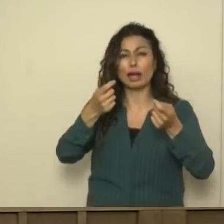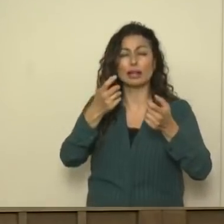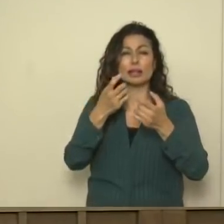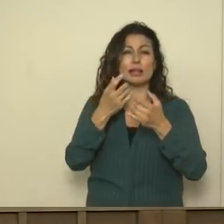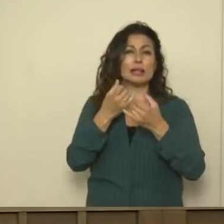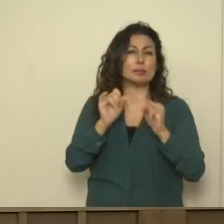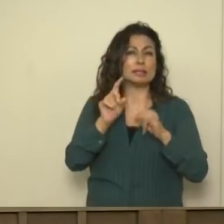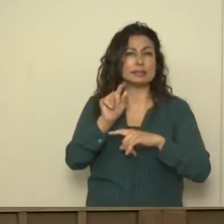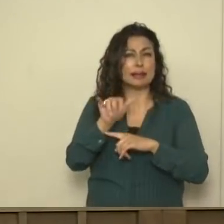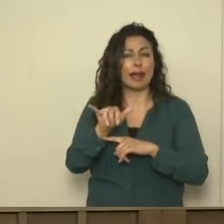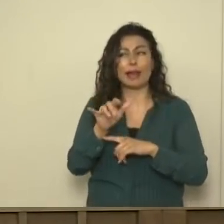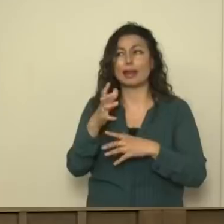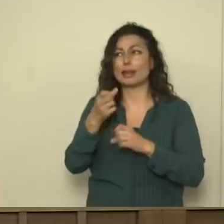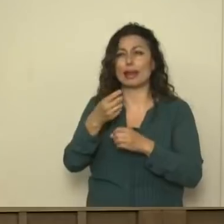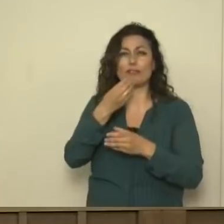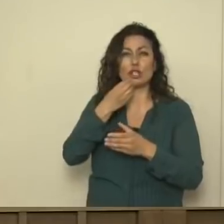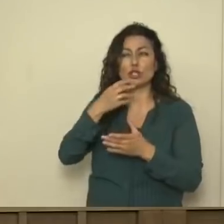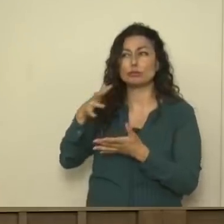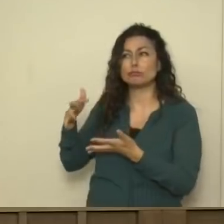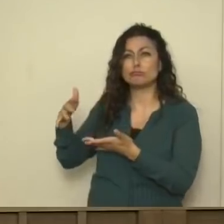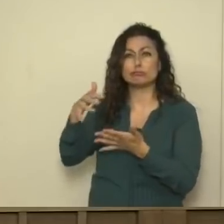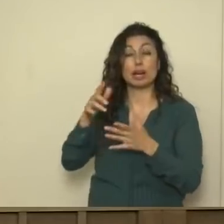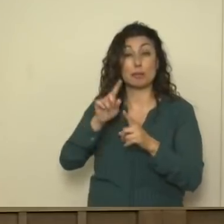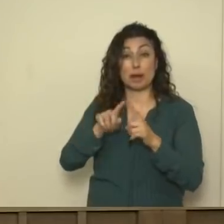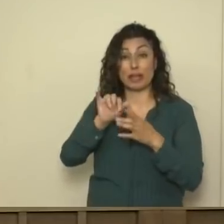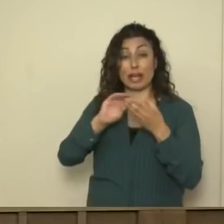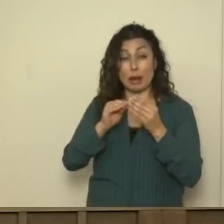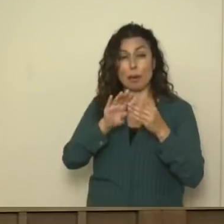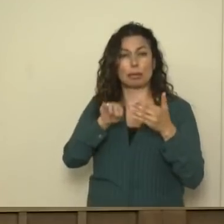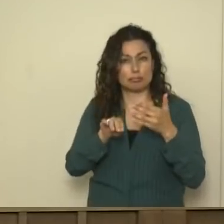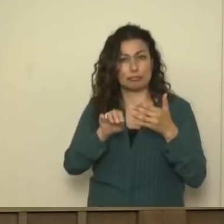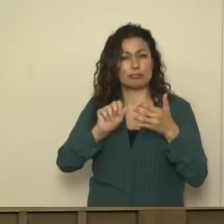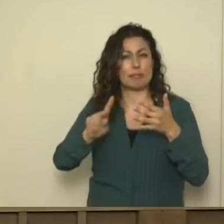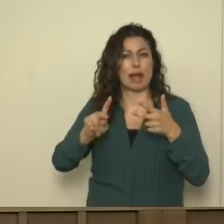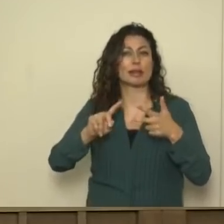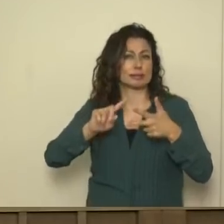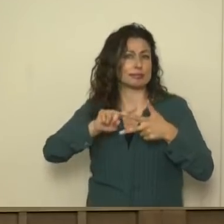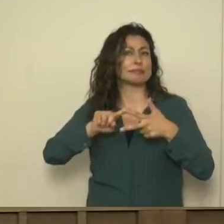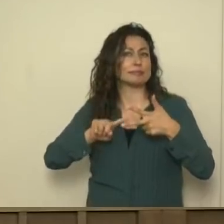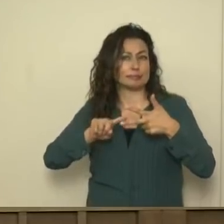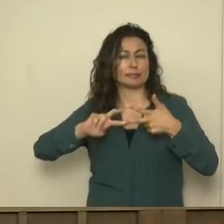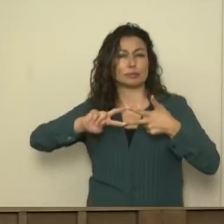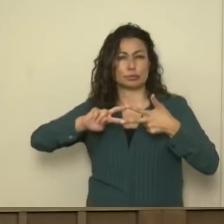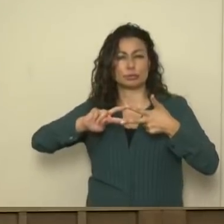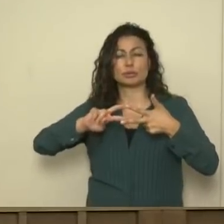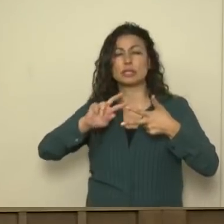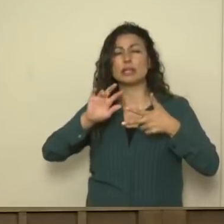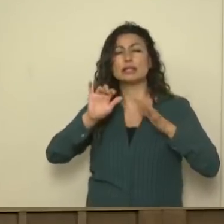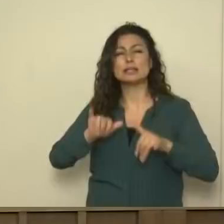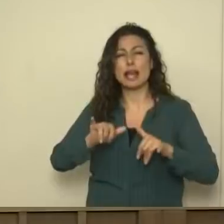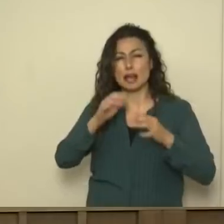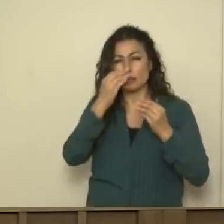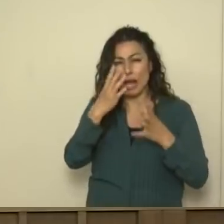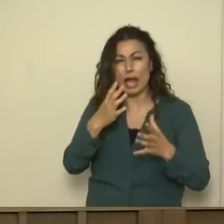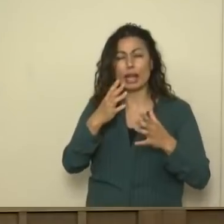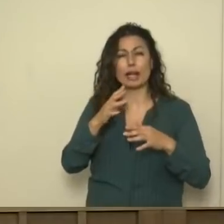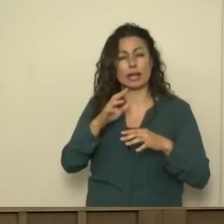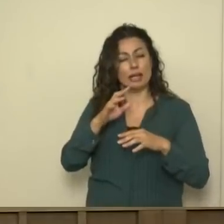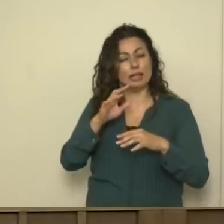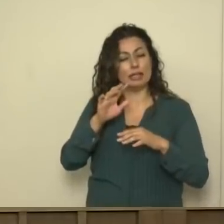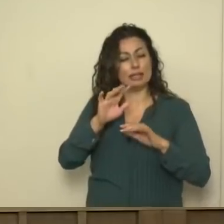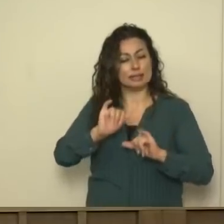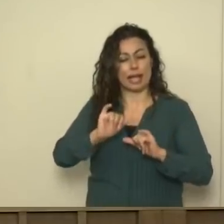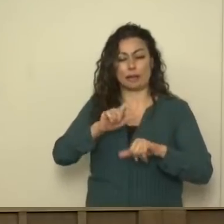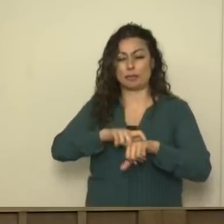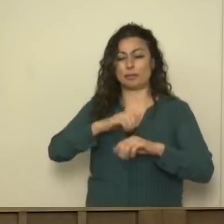essential groceries, but at the same time, that number came back down at grocery stores. So that same data, that data over that